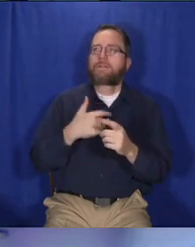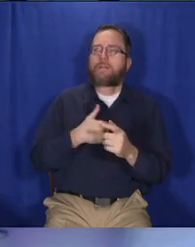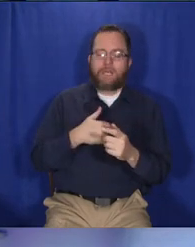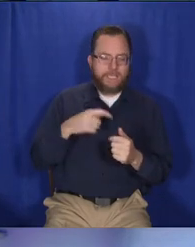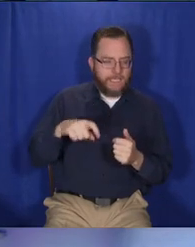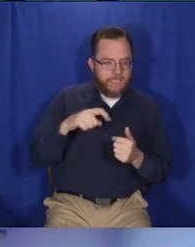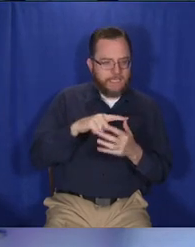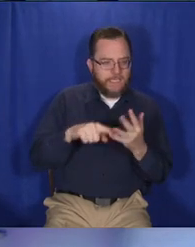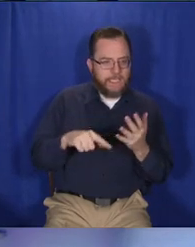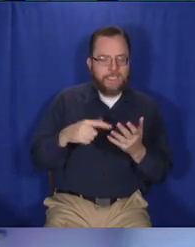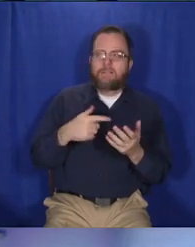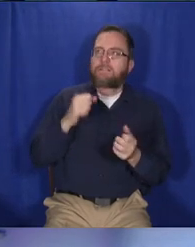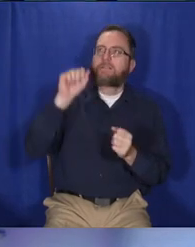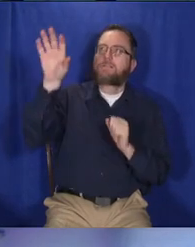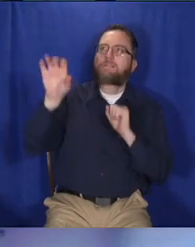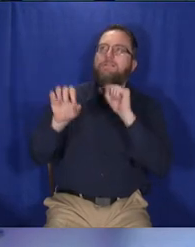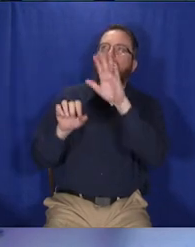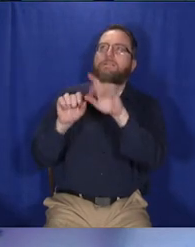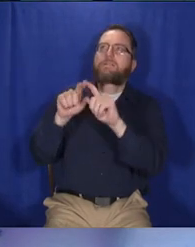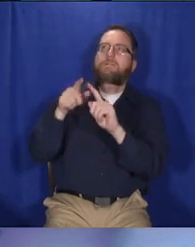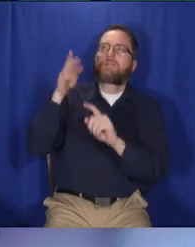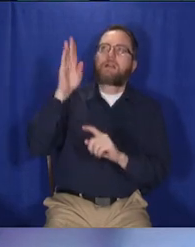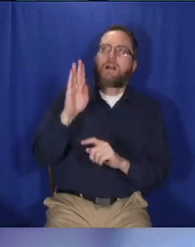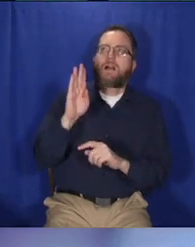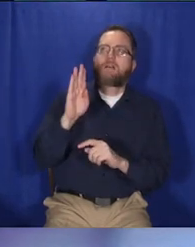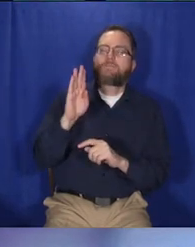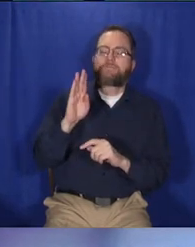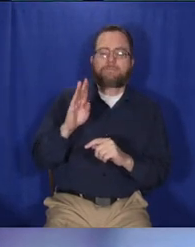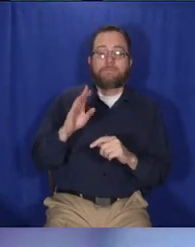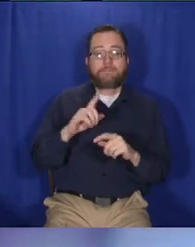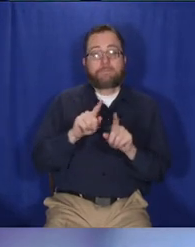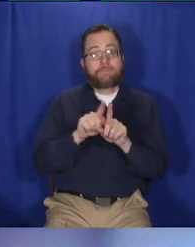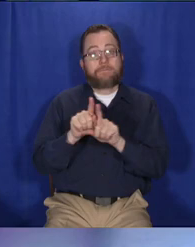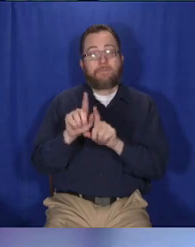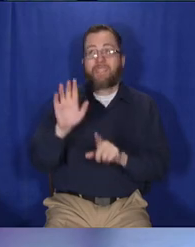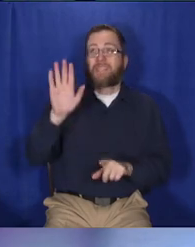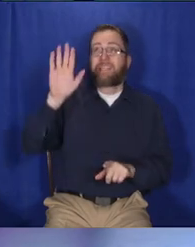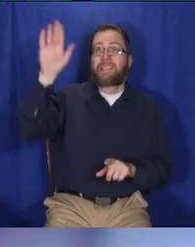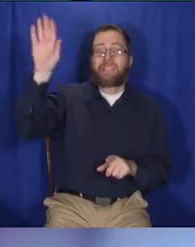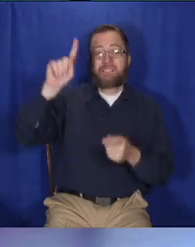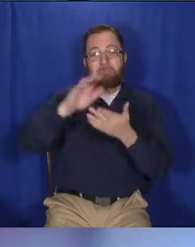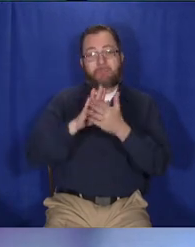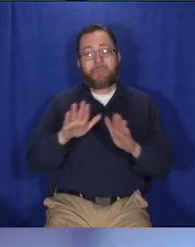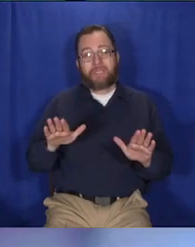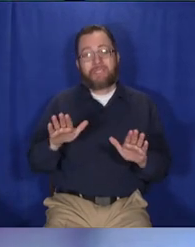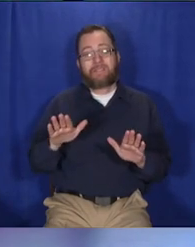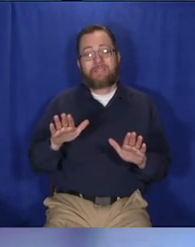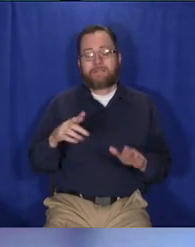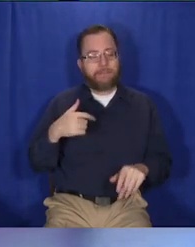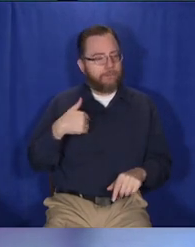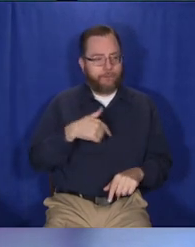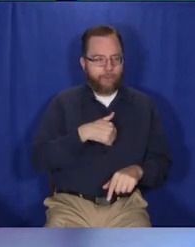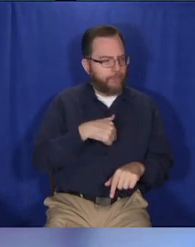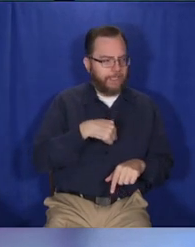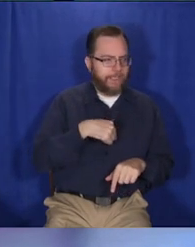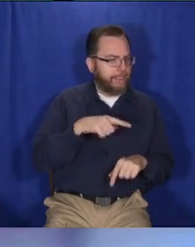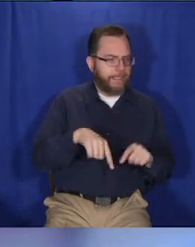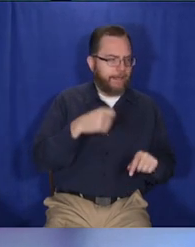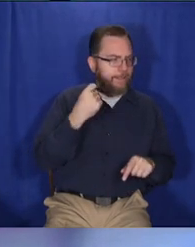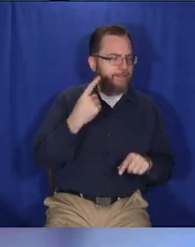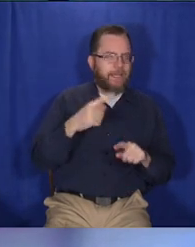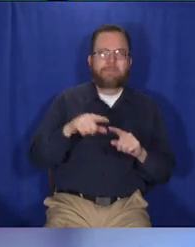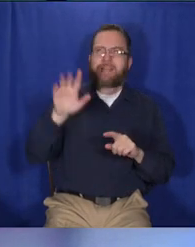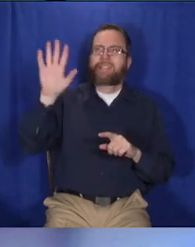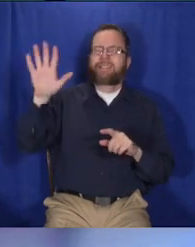to God, and the peace of God, which surpasses all understanding, will guard your hearts and your